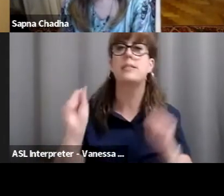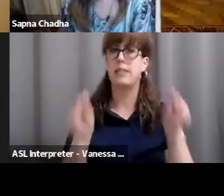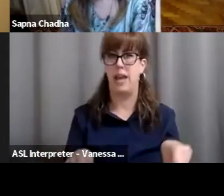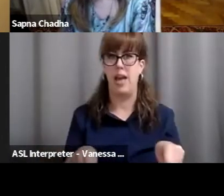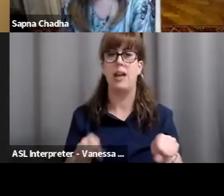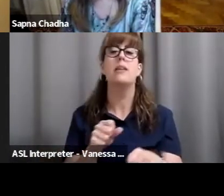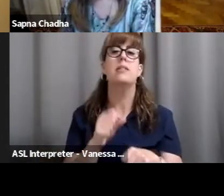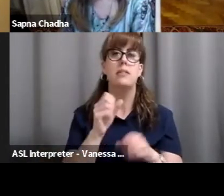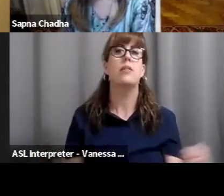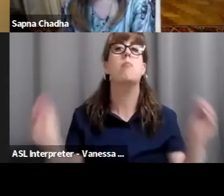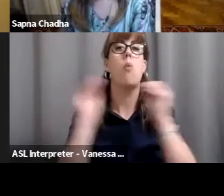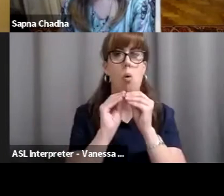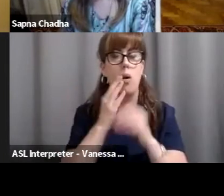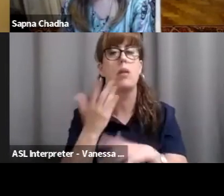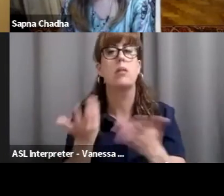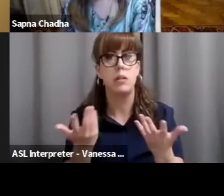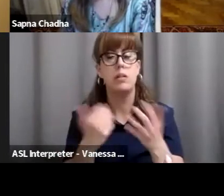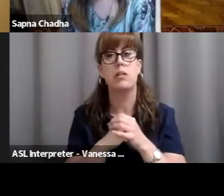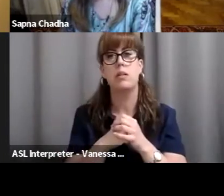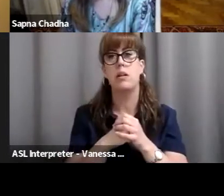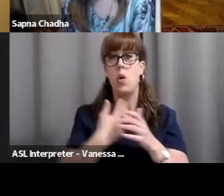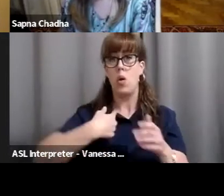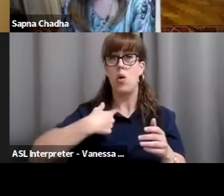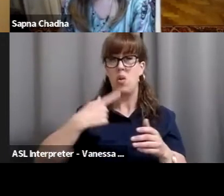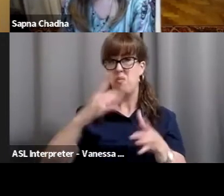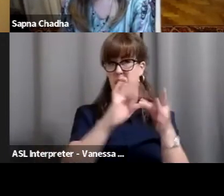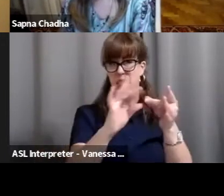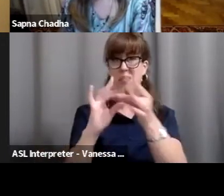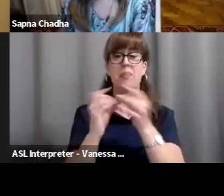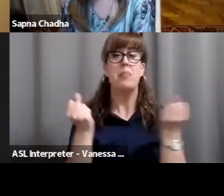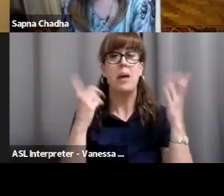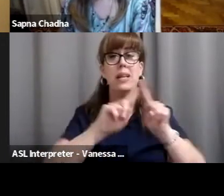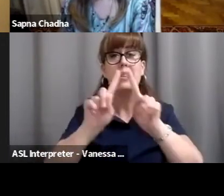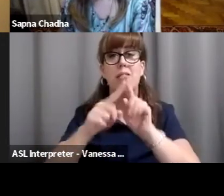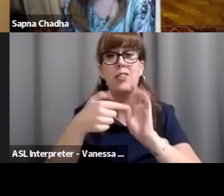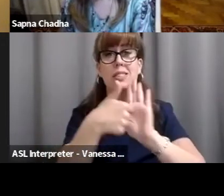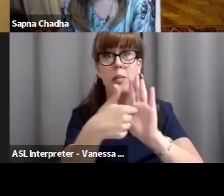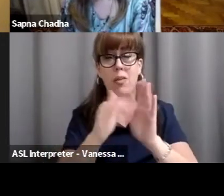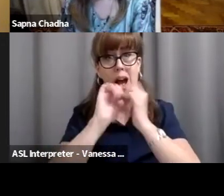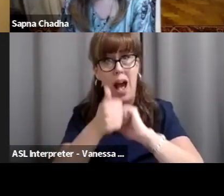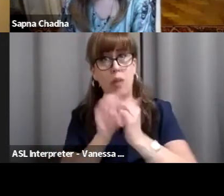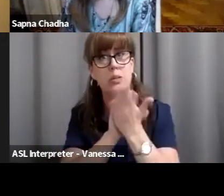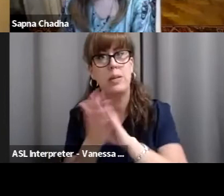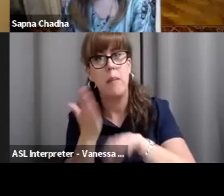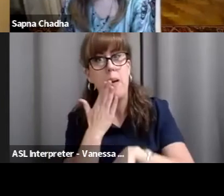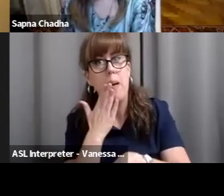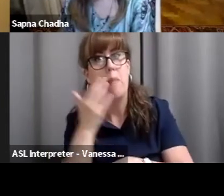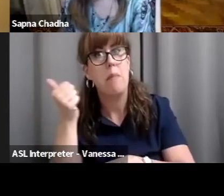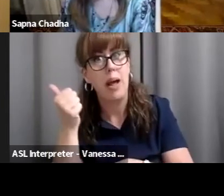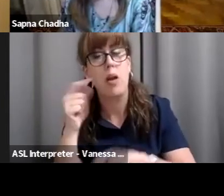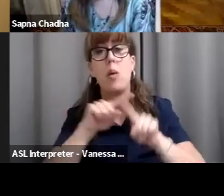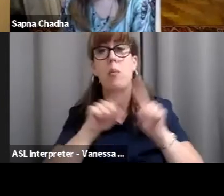role? I think, like Piyush said, lots of examples of things have done well. In fact, I do want to refer to one ad which I saw. It